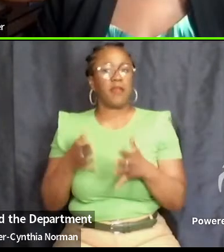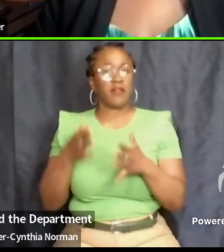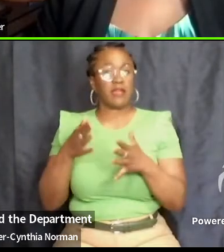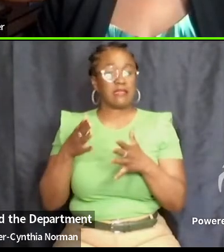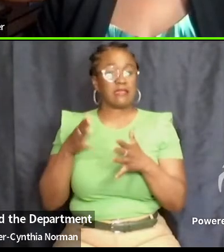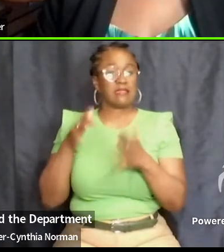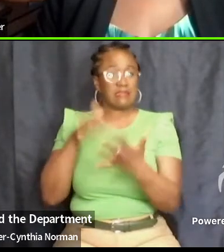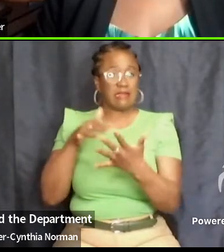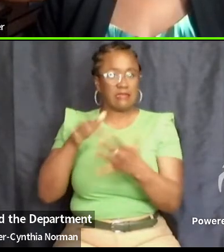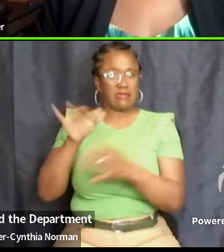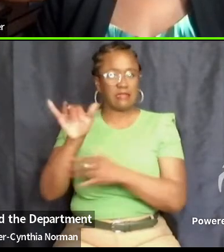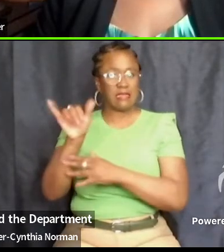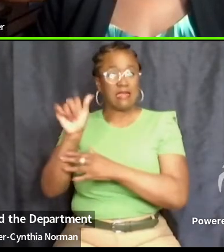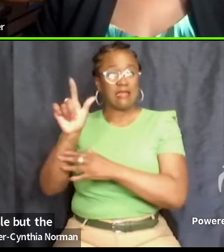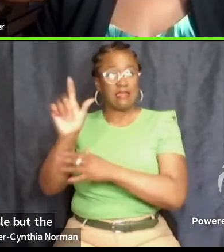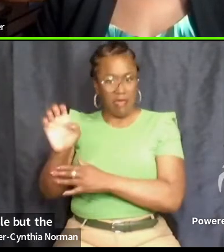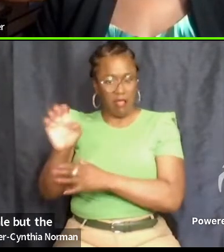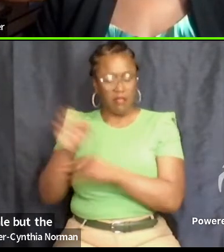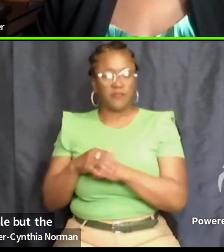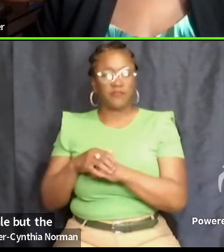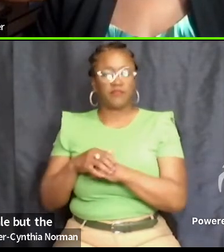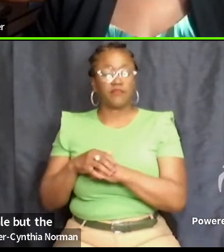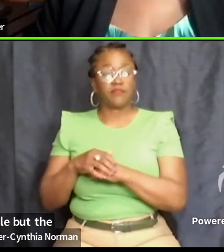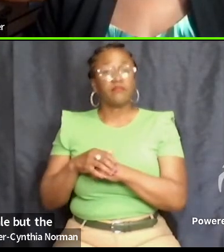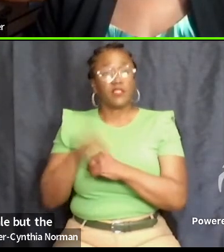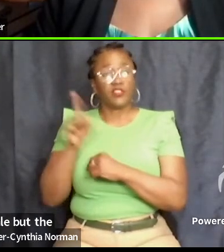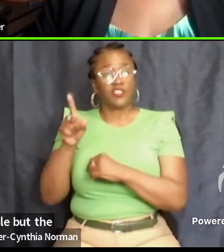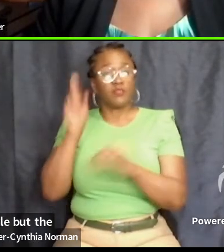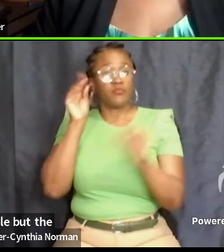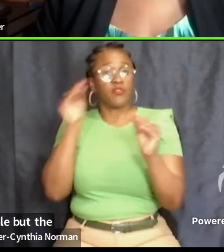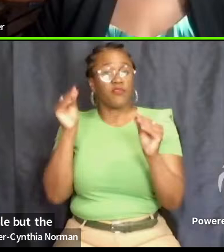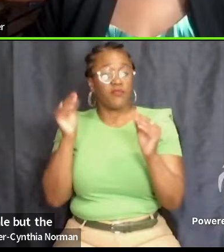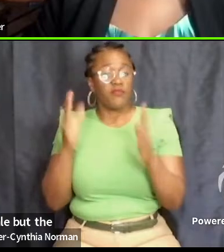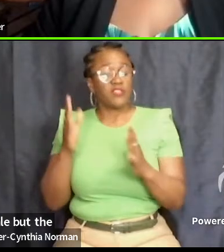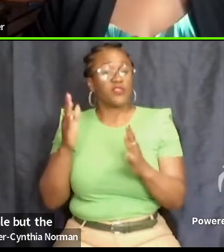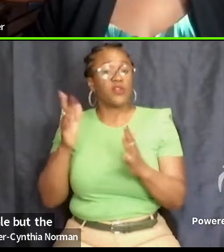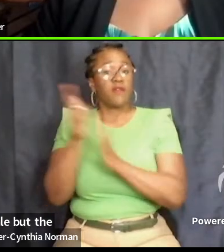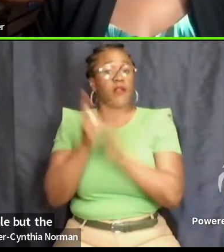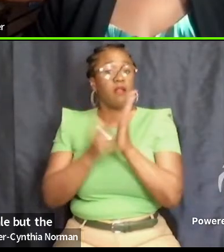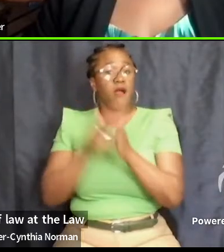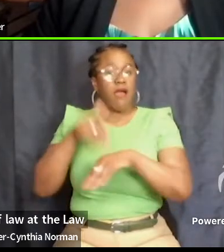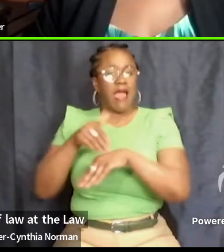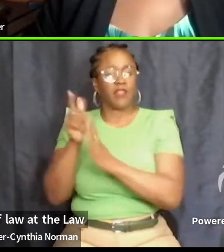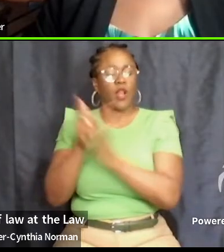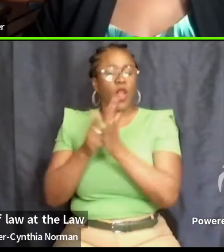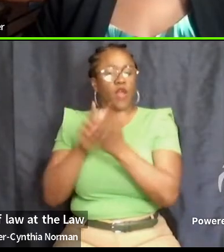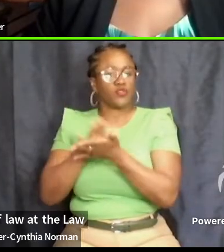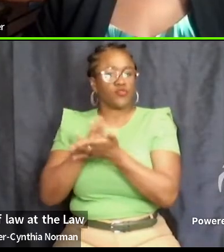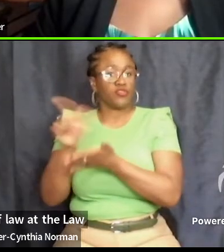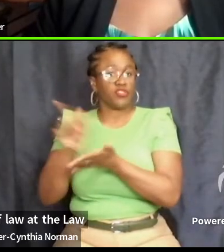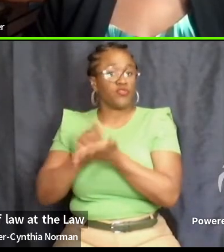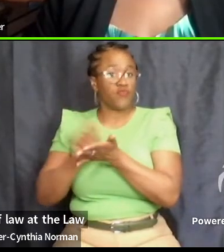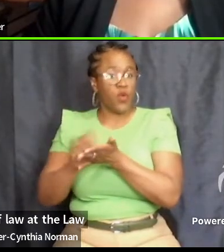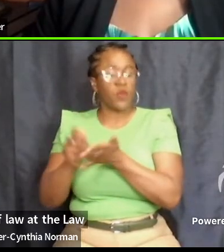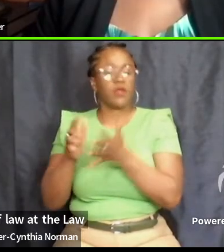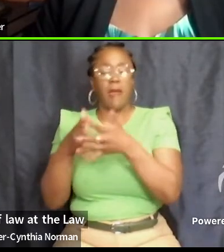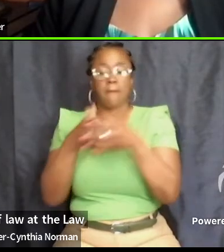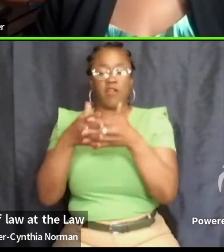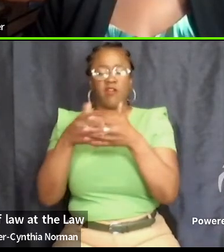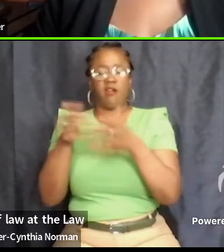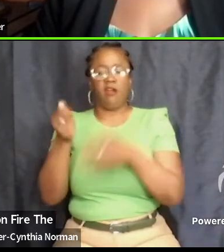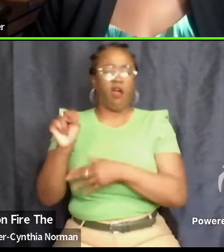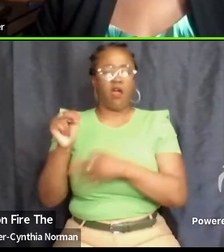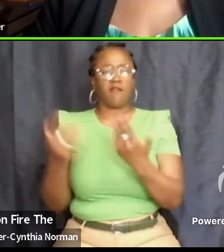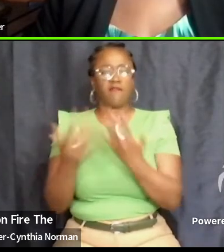Yale, with a secondary appointment as Professor of Law at the Law School. She's author of America on Fire, The